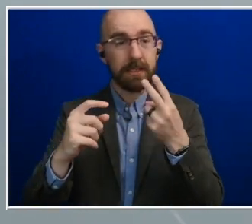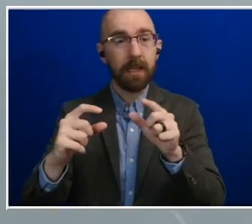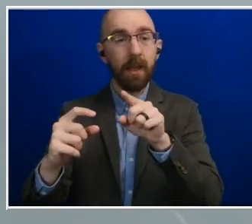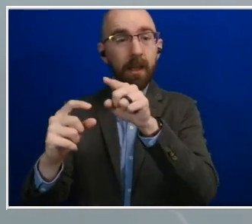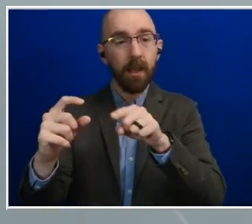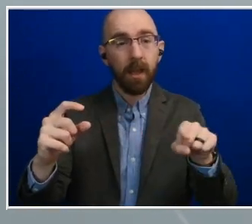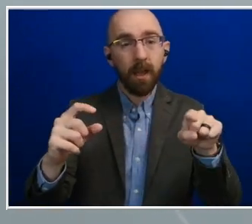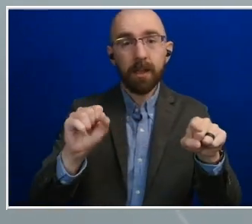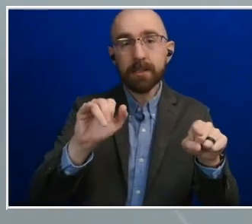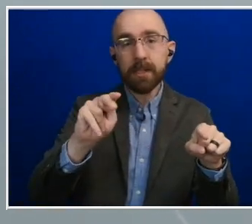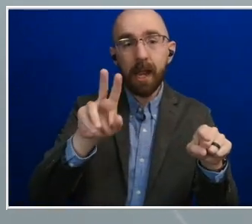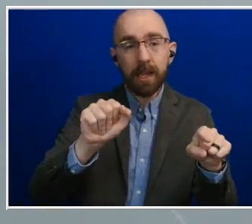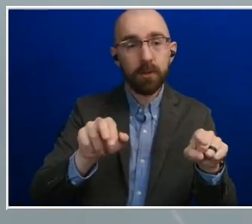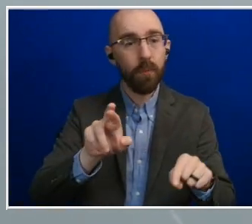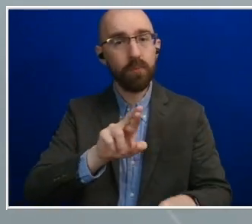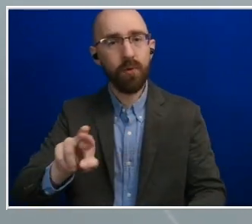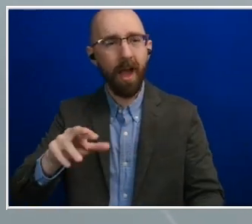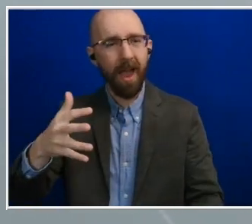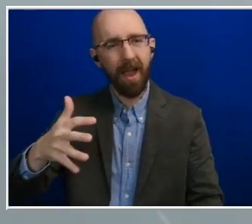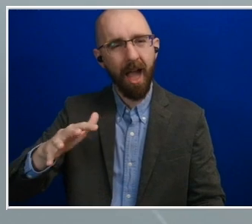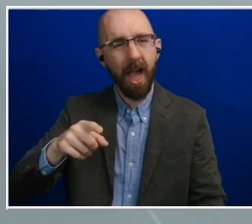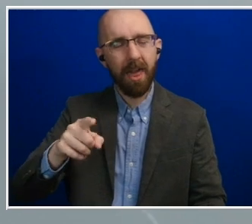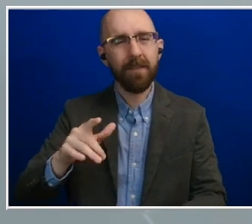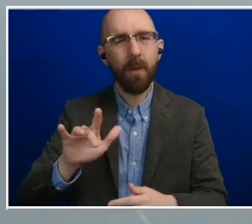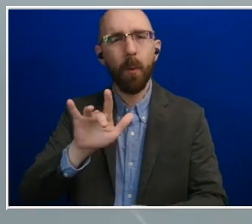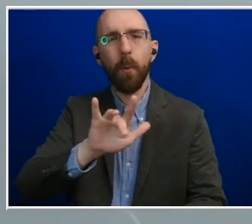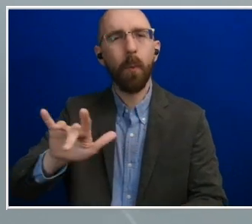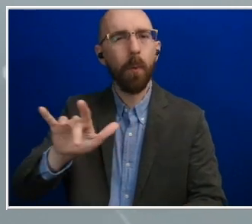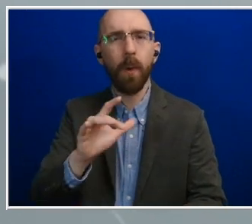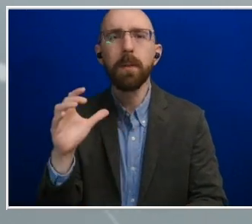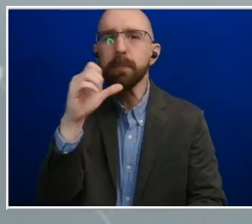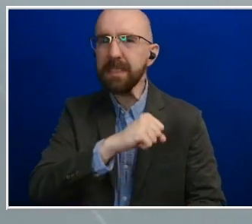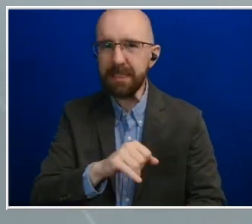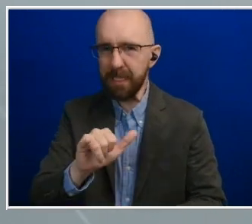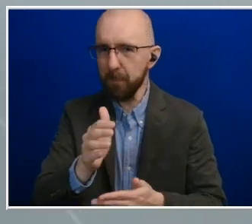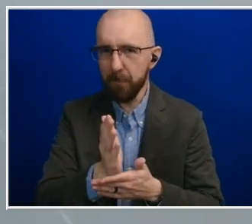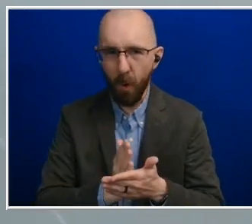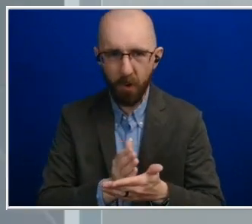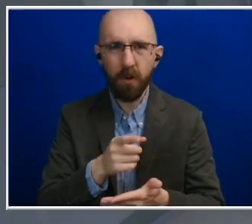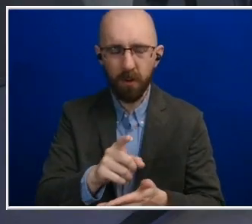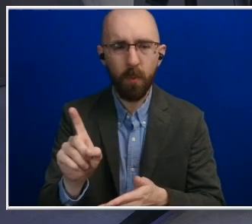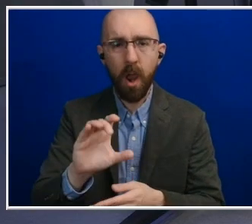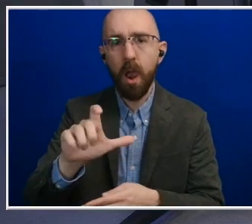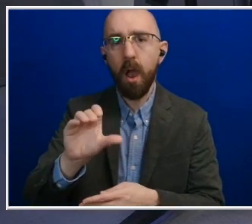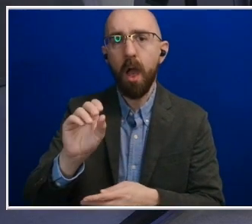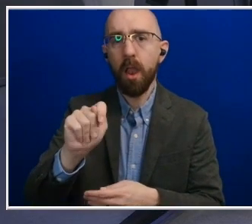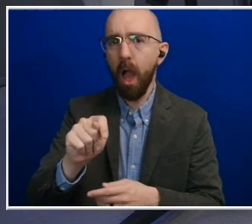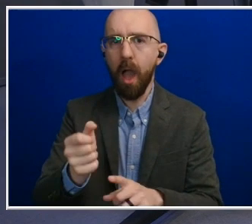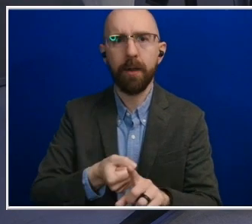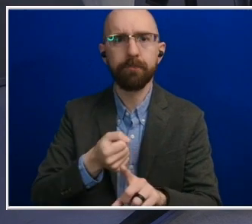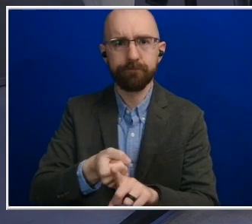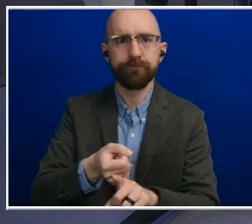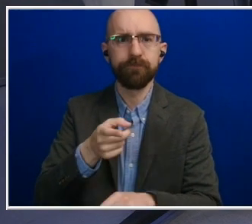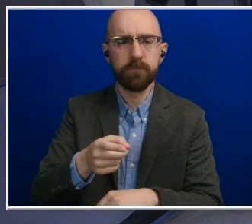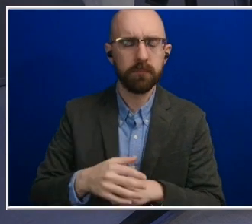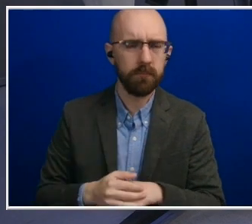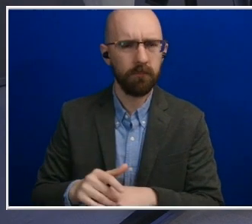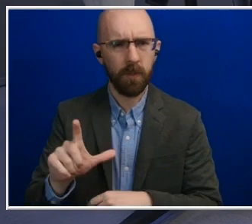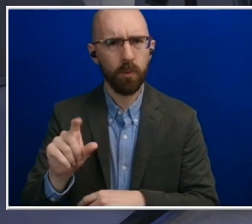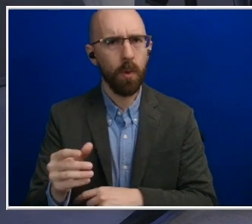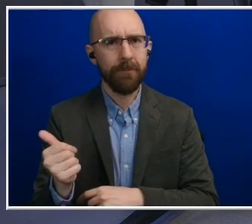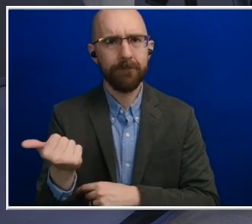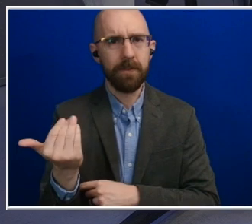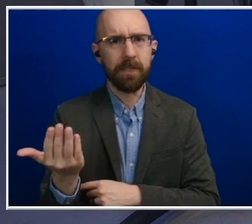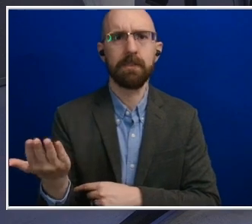right side, there's kind of a blank missing area, and that's where the clot was. So this was back in 2015. After